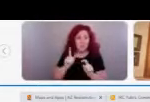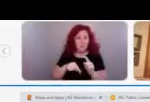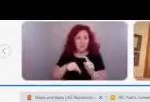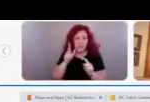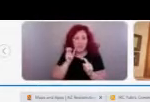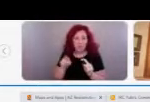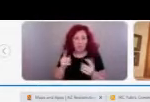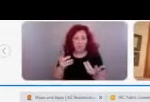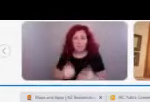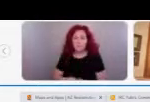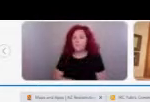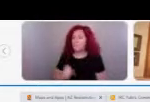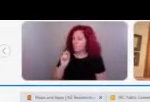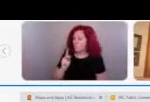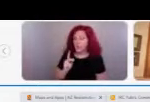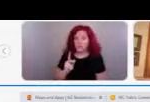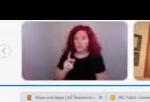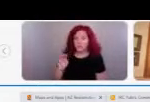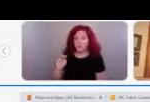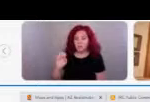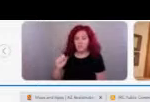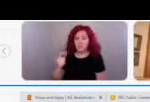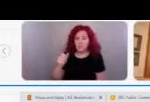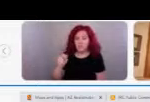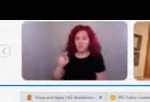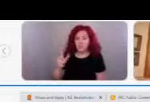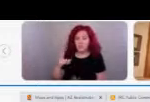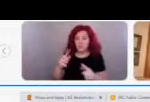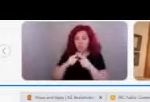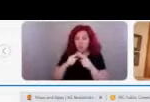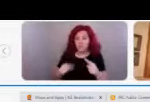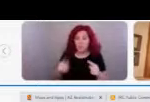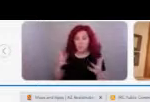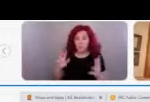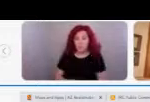hear them okay so miss ganny you've been unmuted